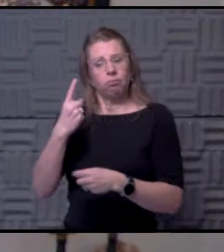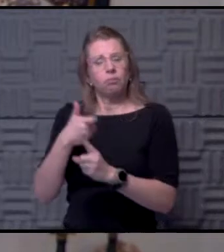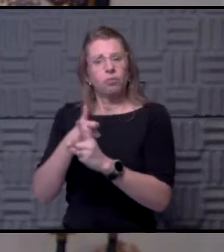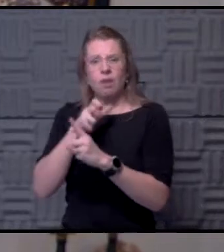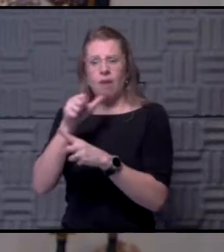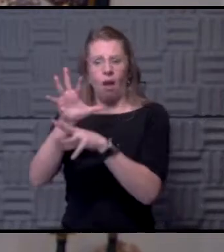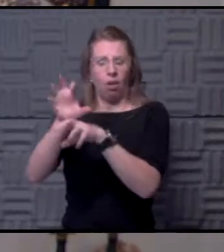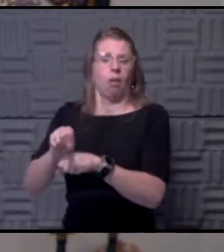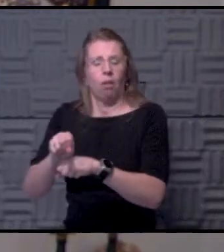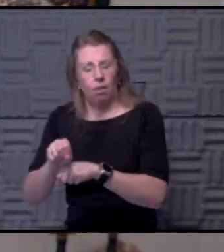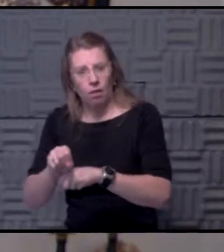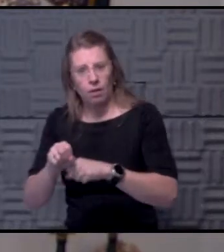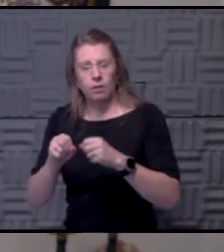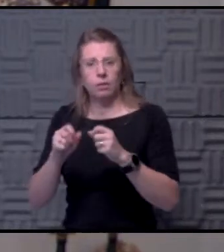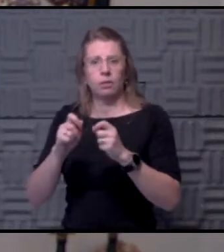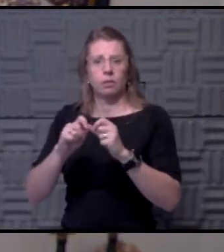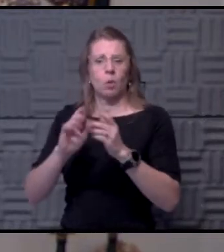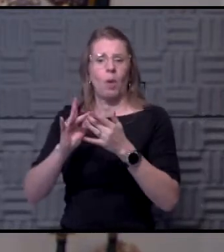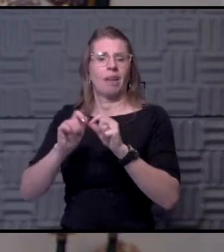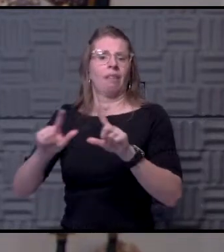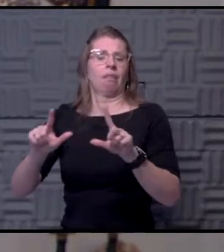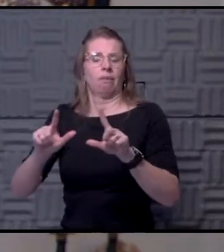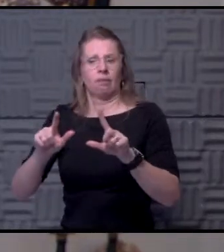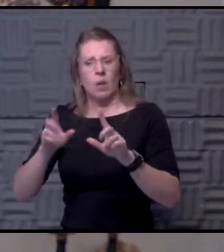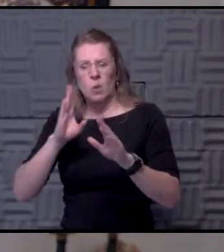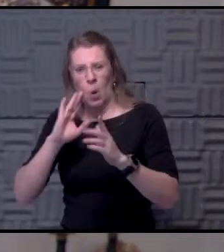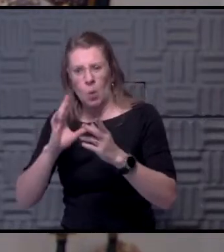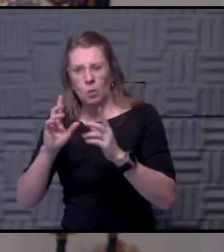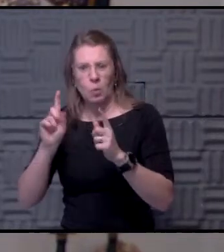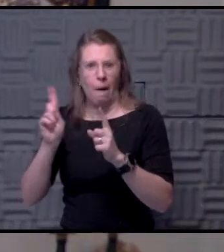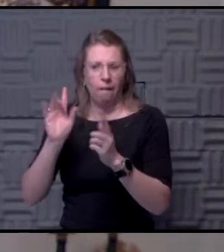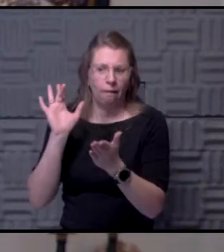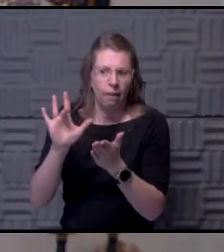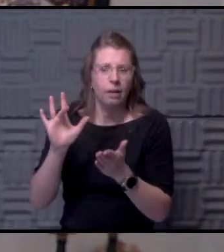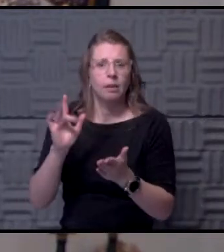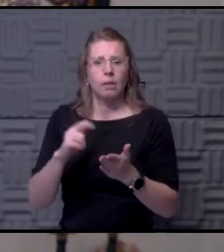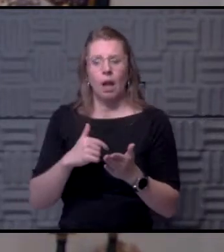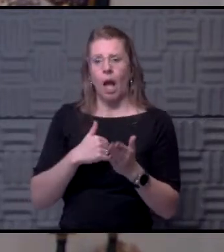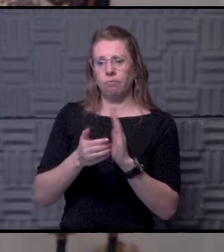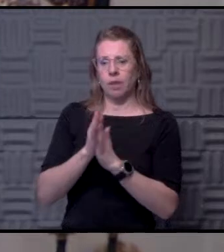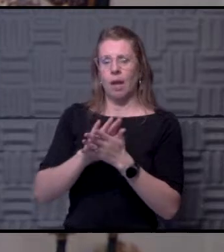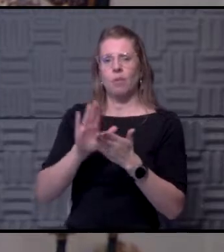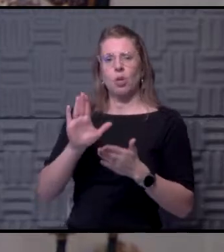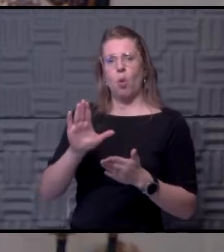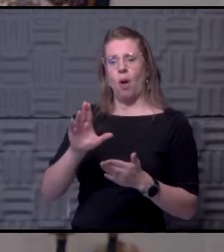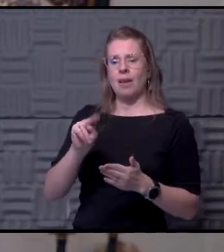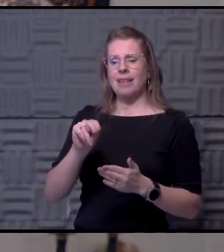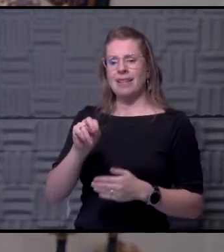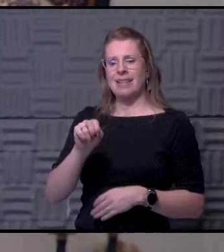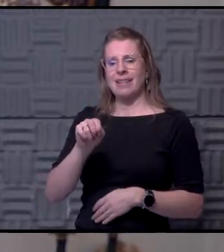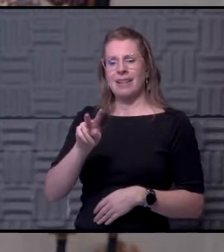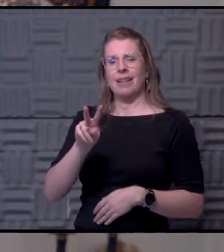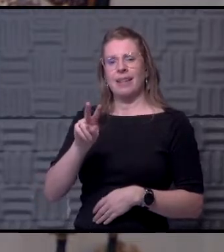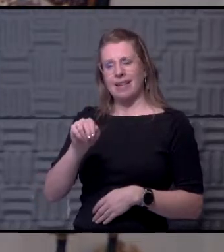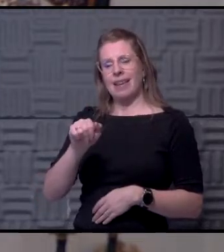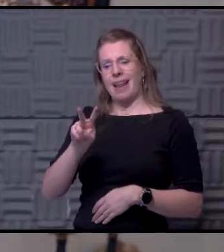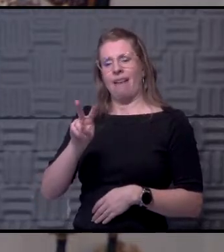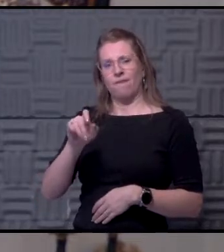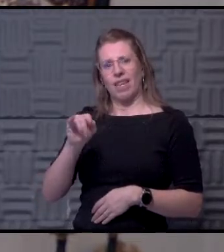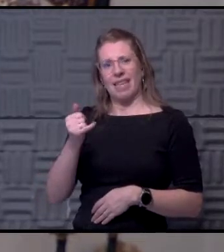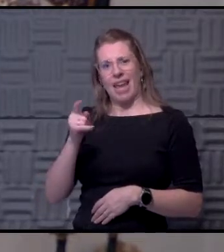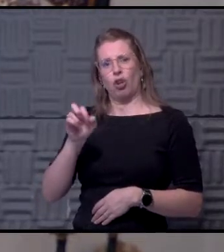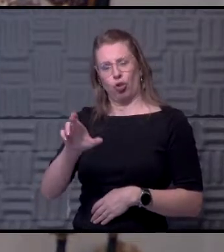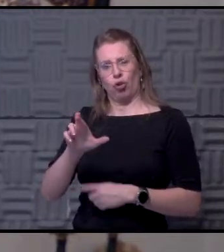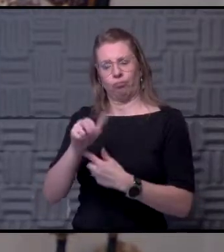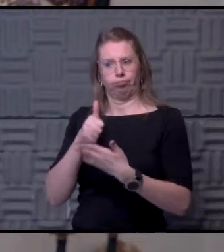at navigating websites, and let me be your personal case manager or your navigator through this, because there is